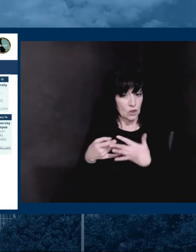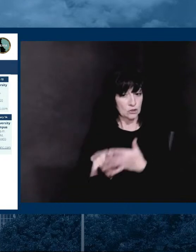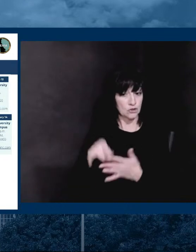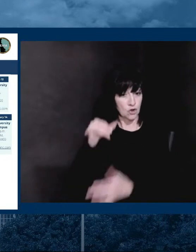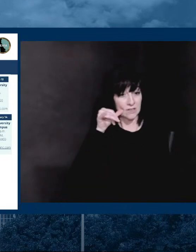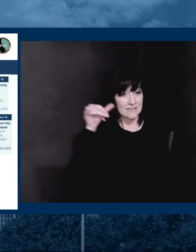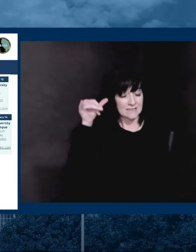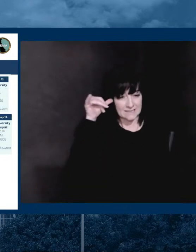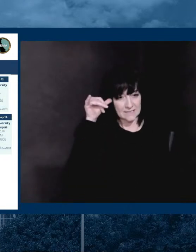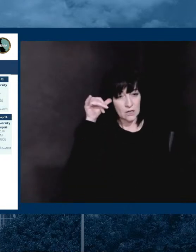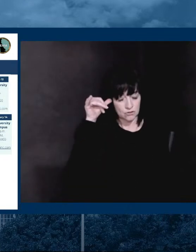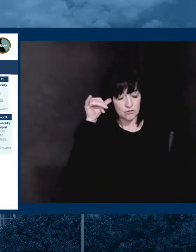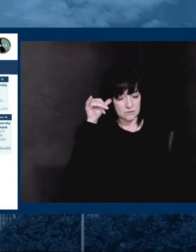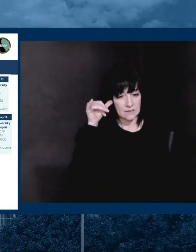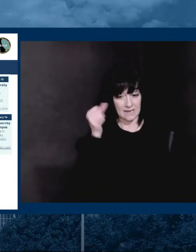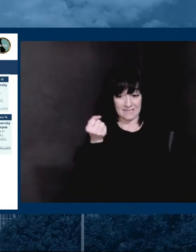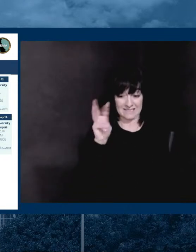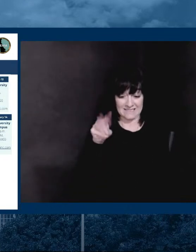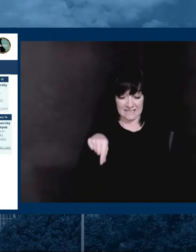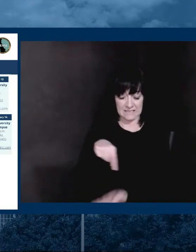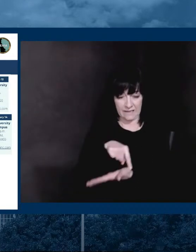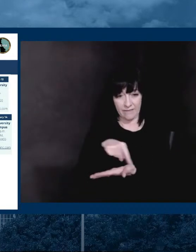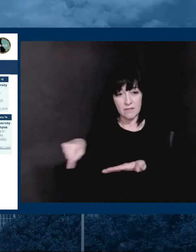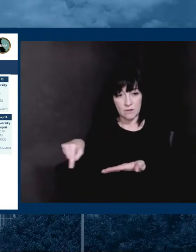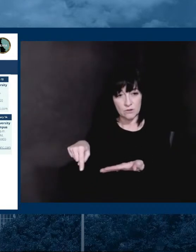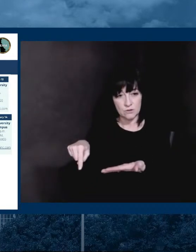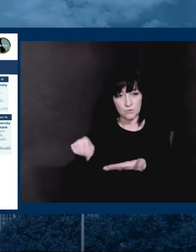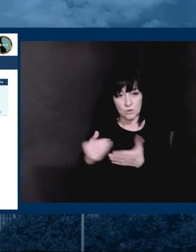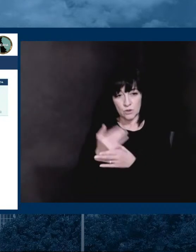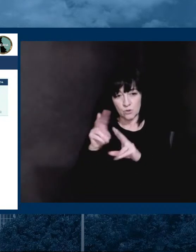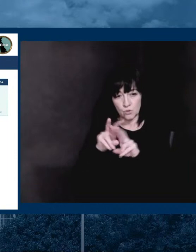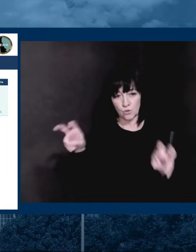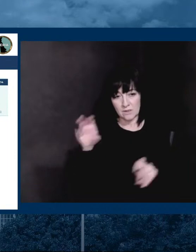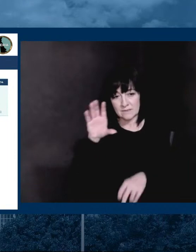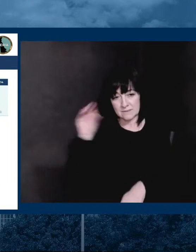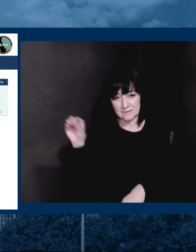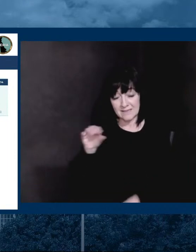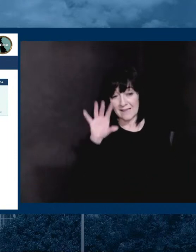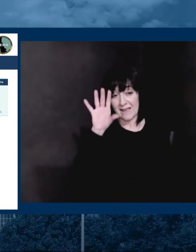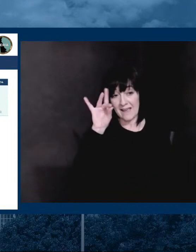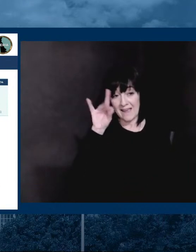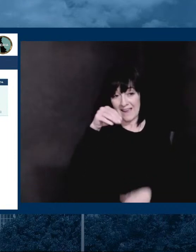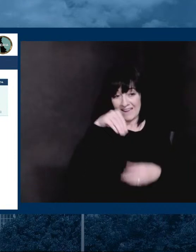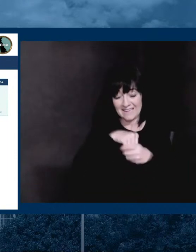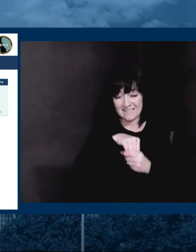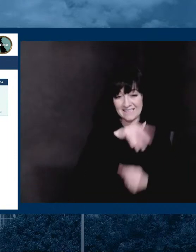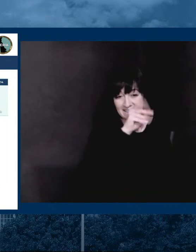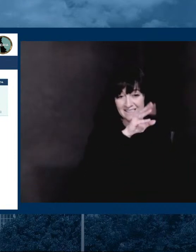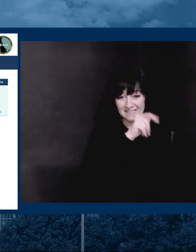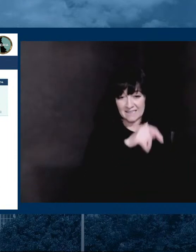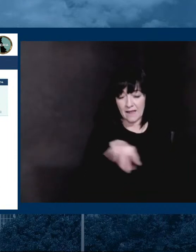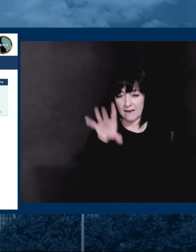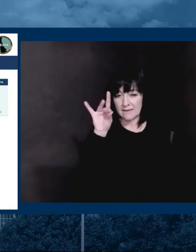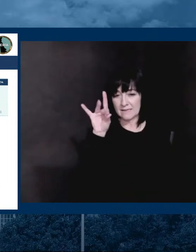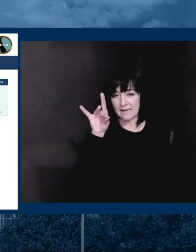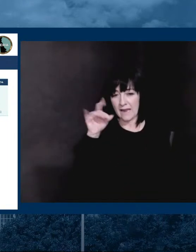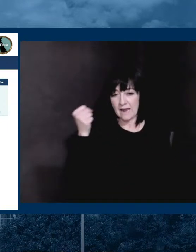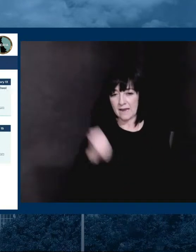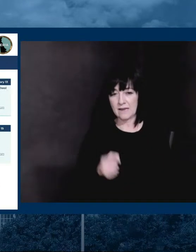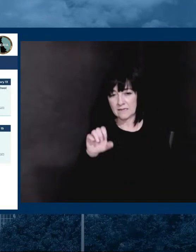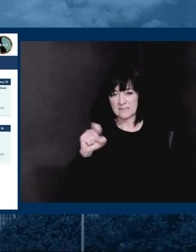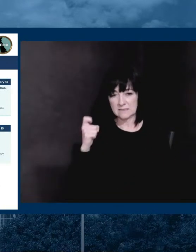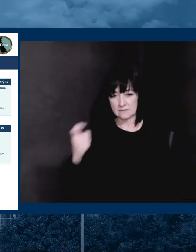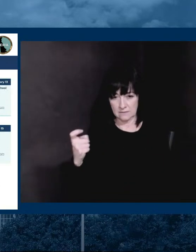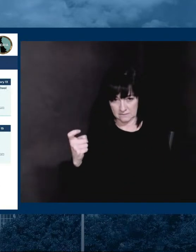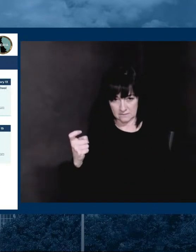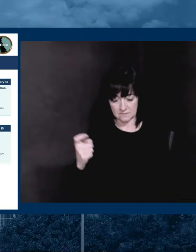PDF, but 16 this week in Newcastle County, and then 8 in both Kent and Sussex. Geographically, we're trying to